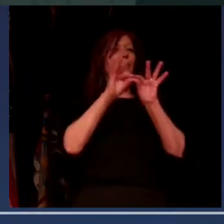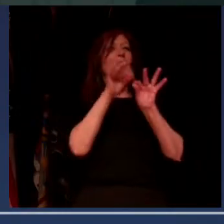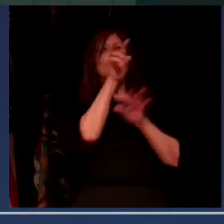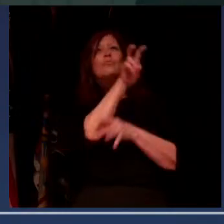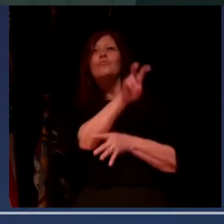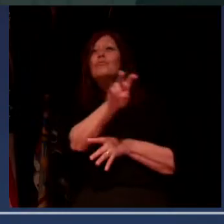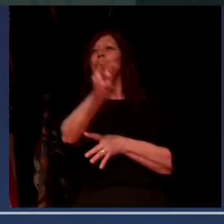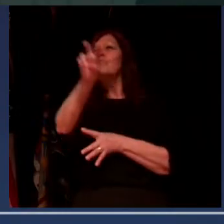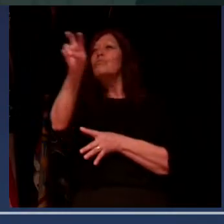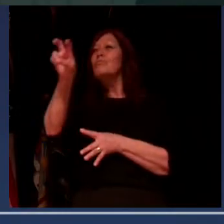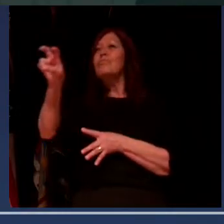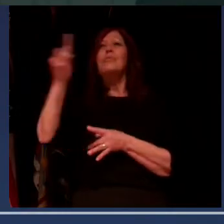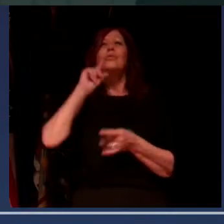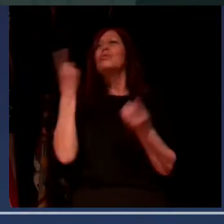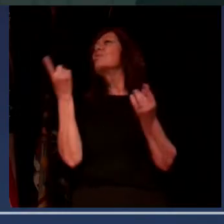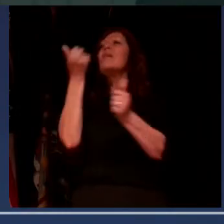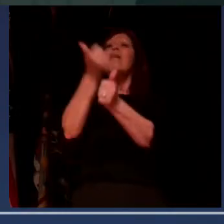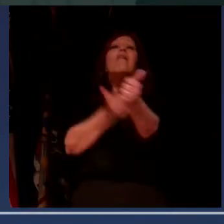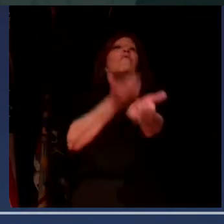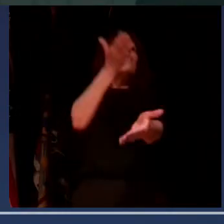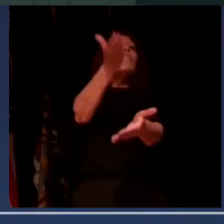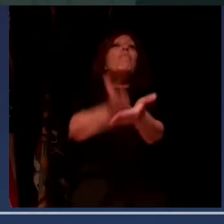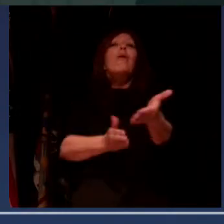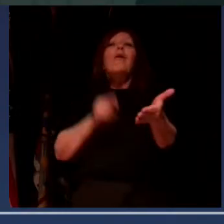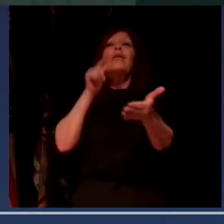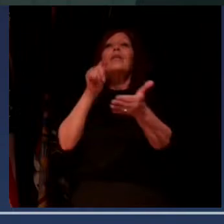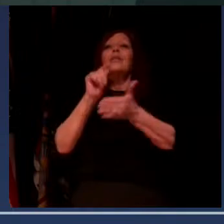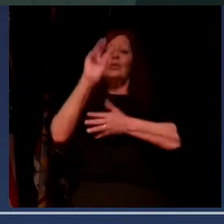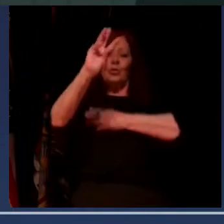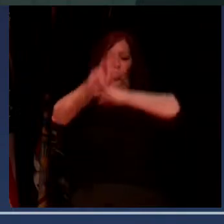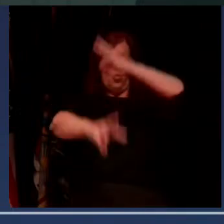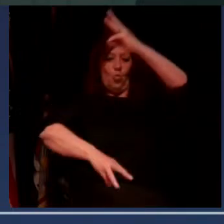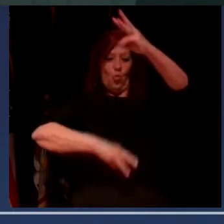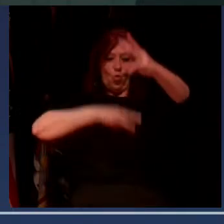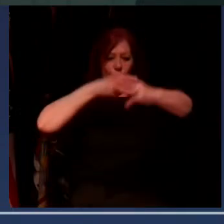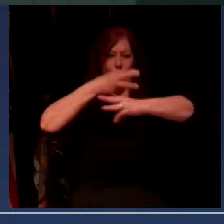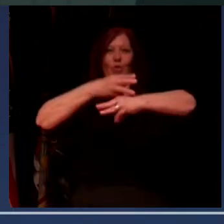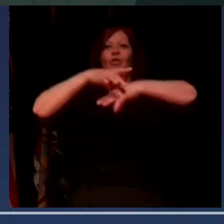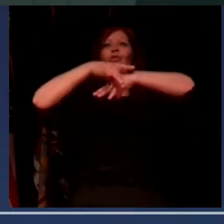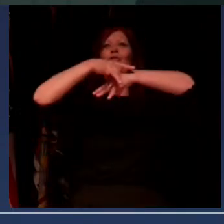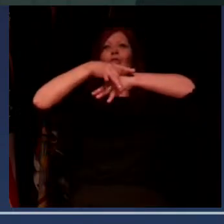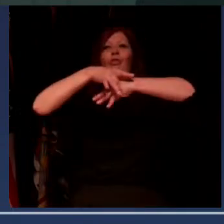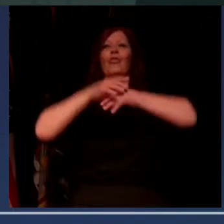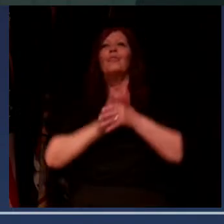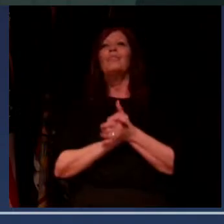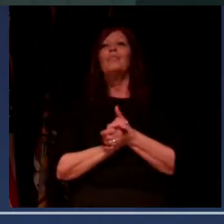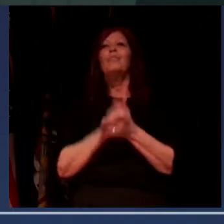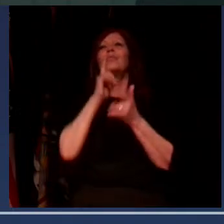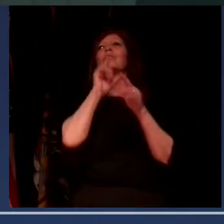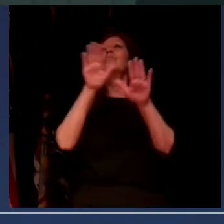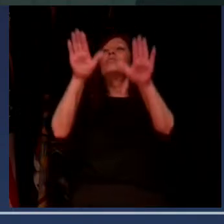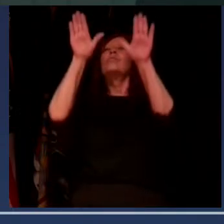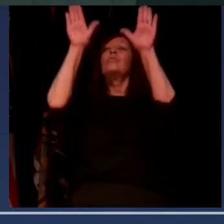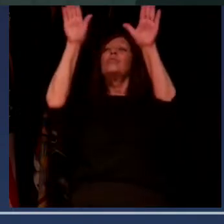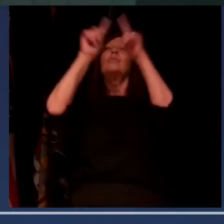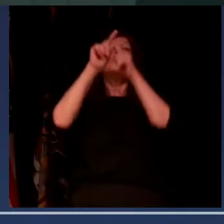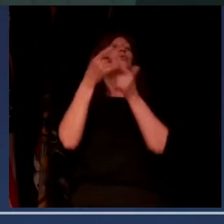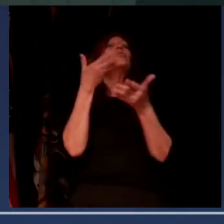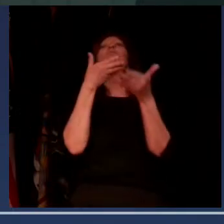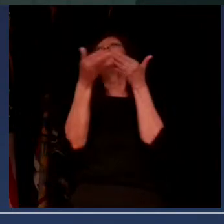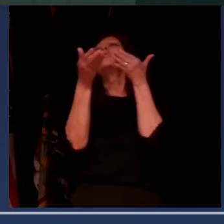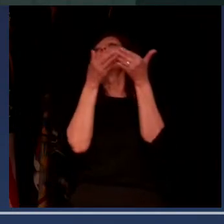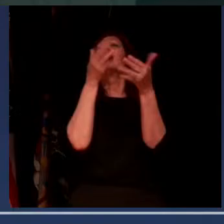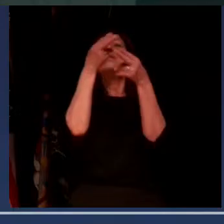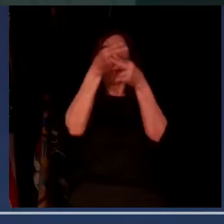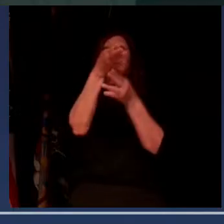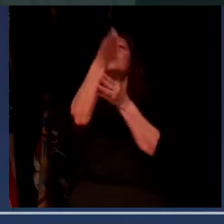taken us to every part of the spinning marble of beauty we call the earth. We give praise to the divine in whatever name